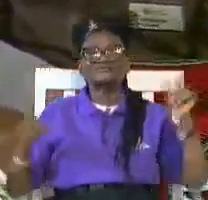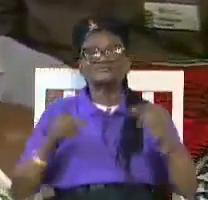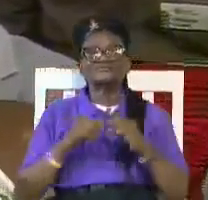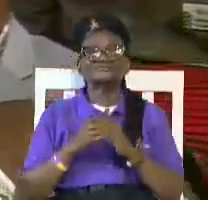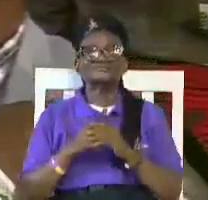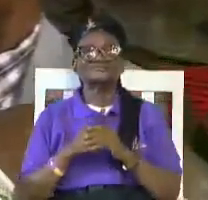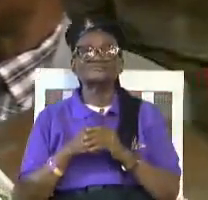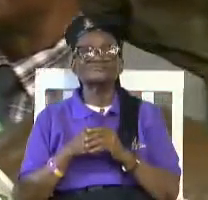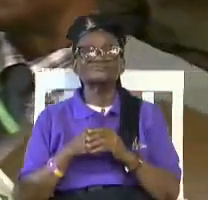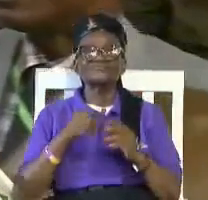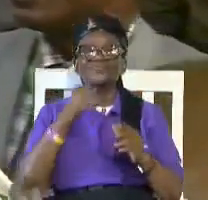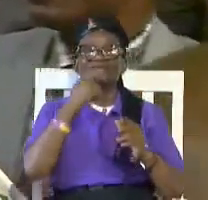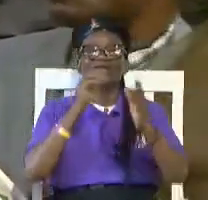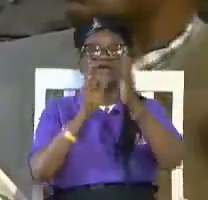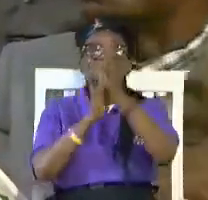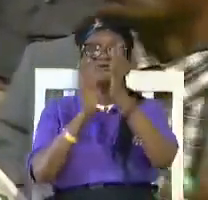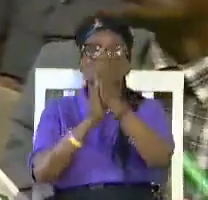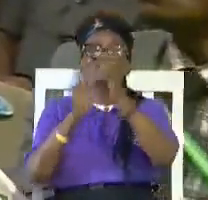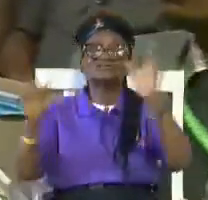Okay. Praise the Lord.